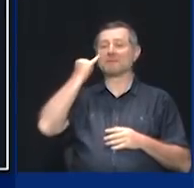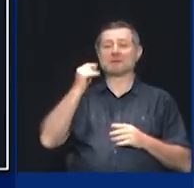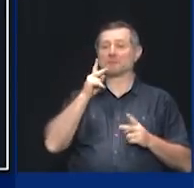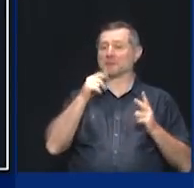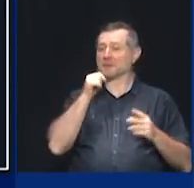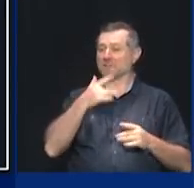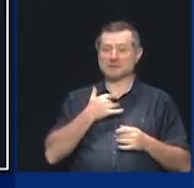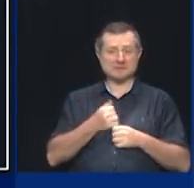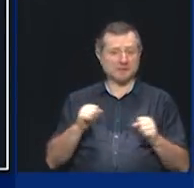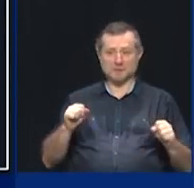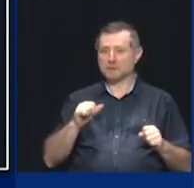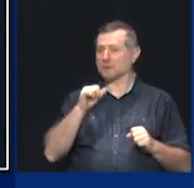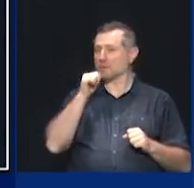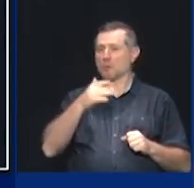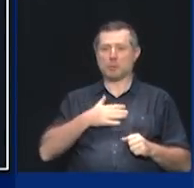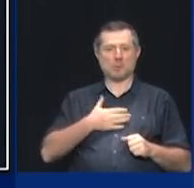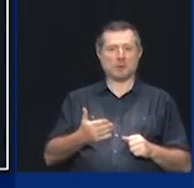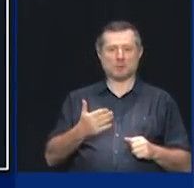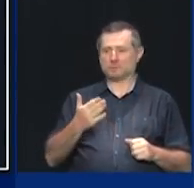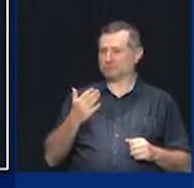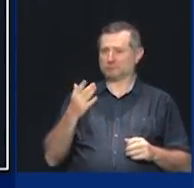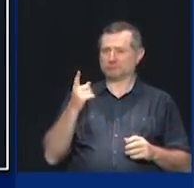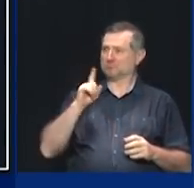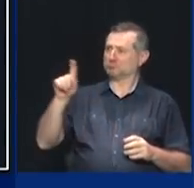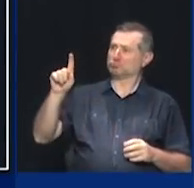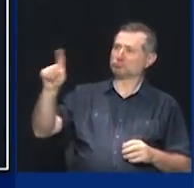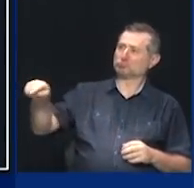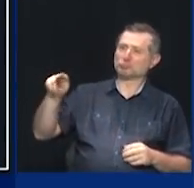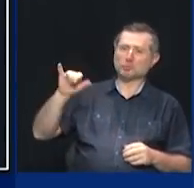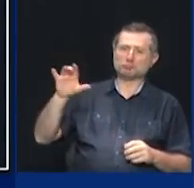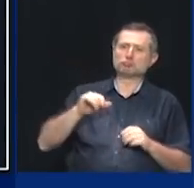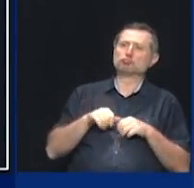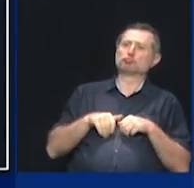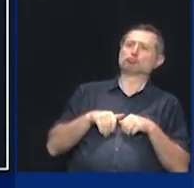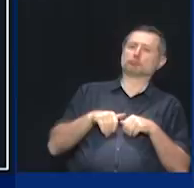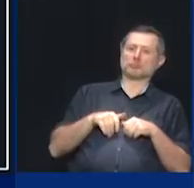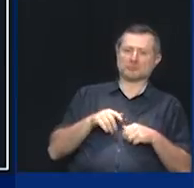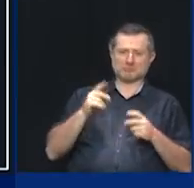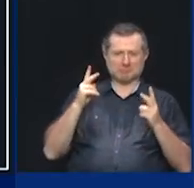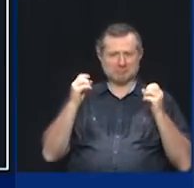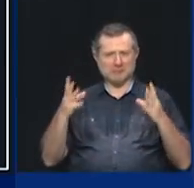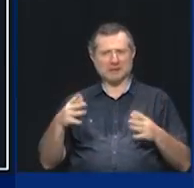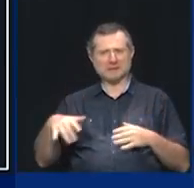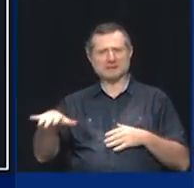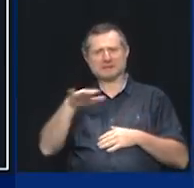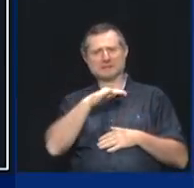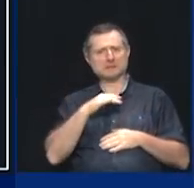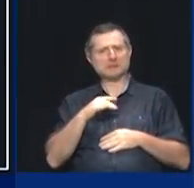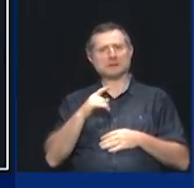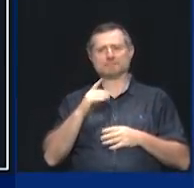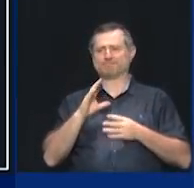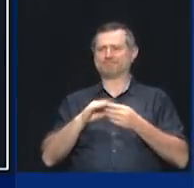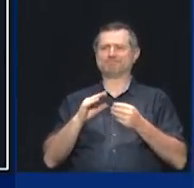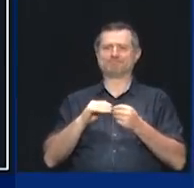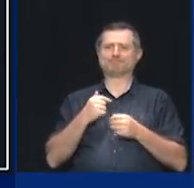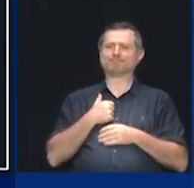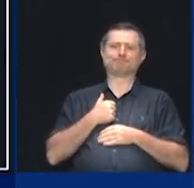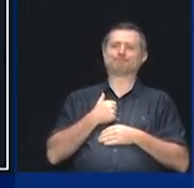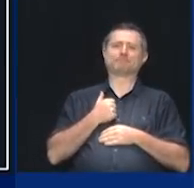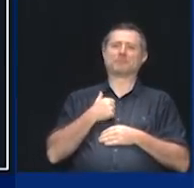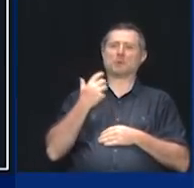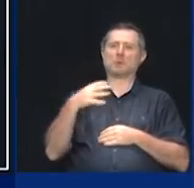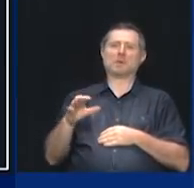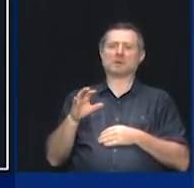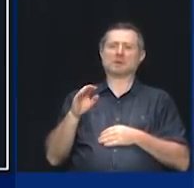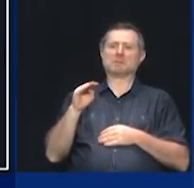safe. I can't tell you how many people tell the MTA, I'm afraid to get on the subways.